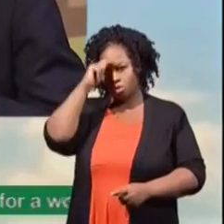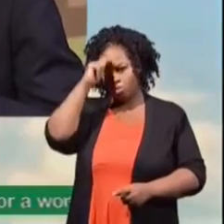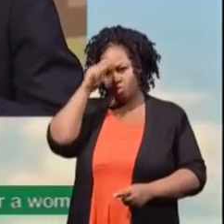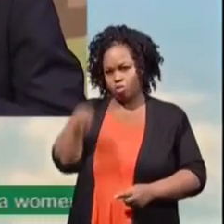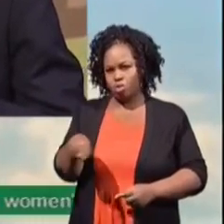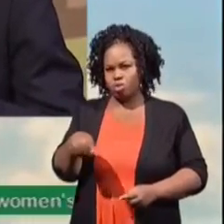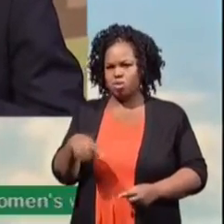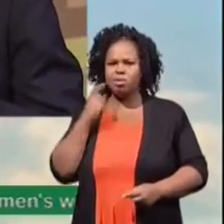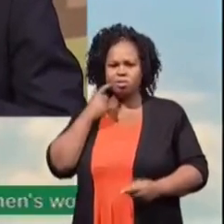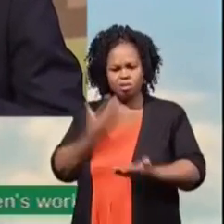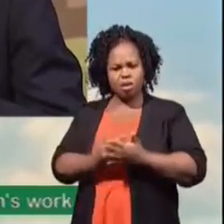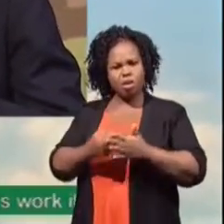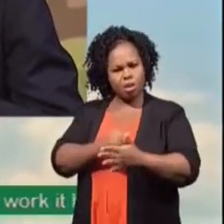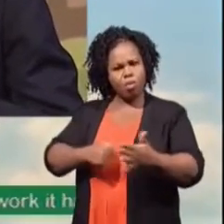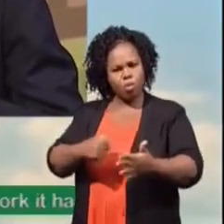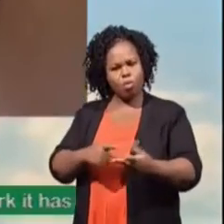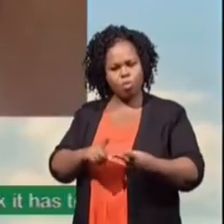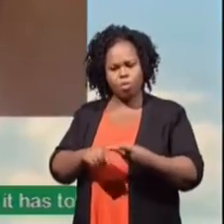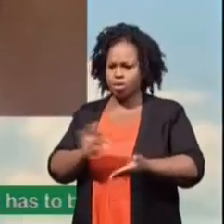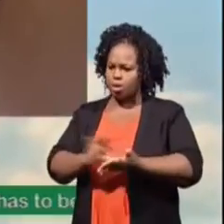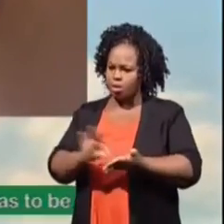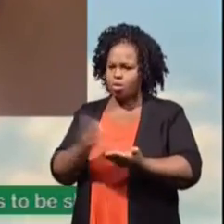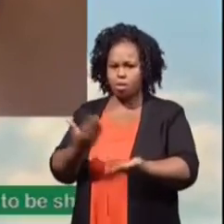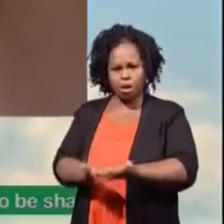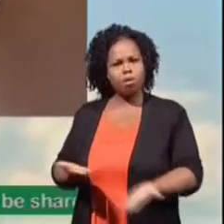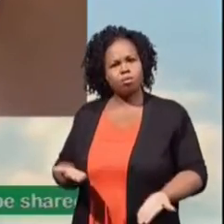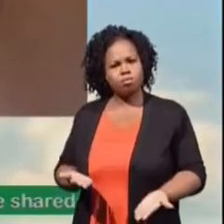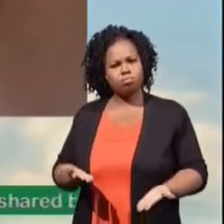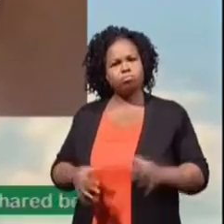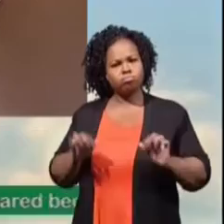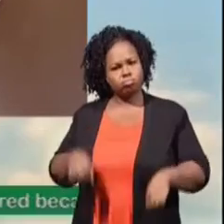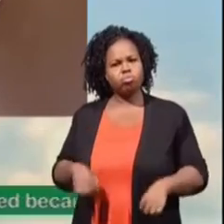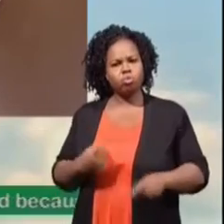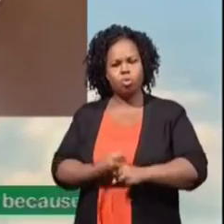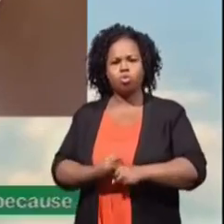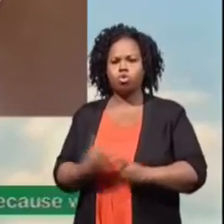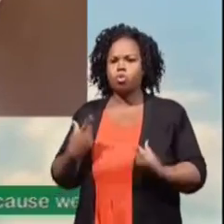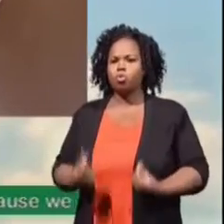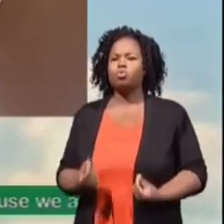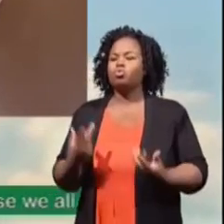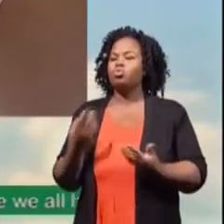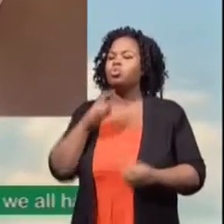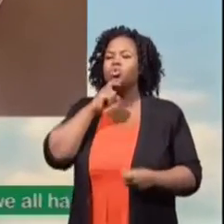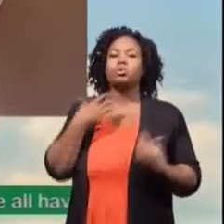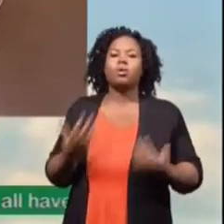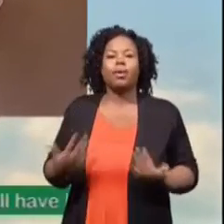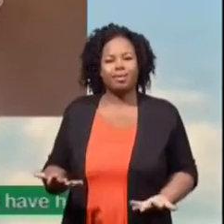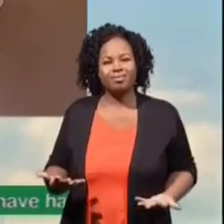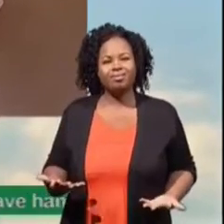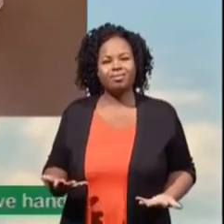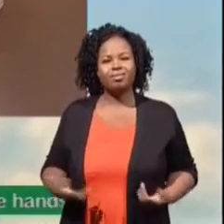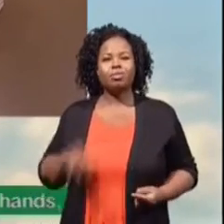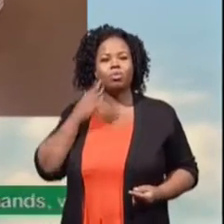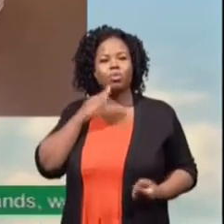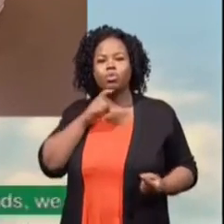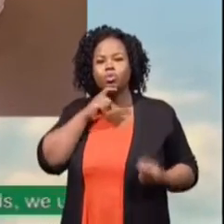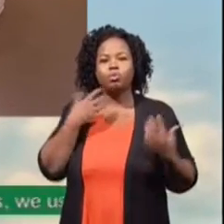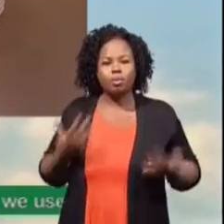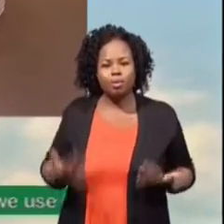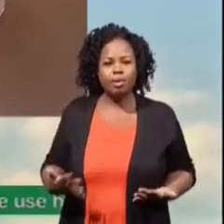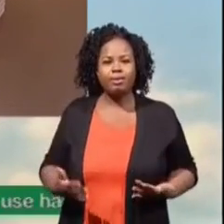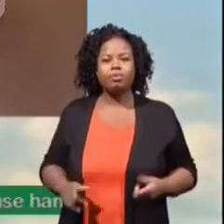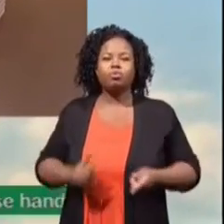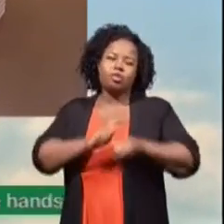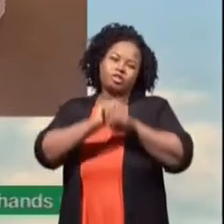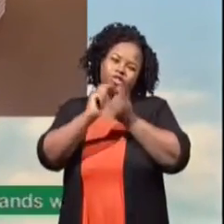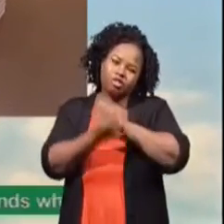mari ngwana wa mushimanone o kana wa khona o phela o kana khona o kulumaka go bontse tsena a gone ge di etsa ka matso ba foeng and ha di